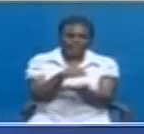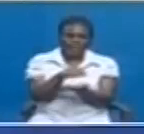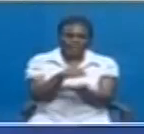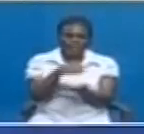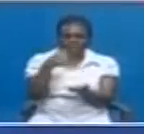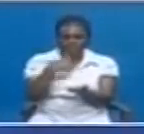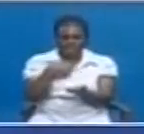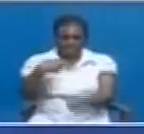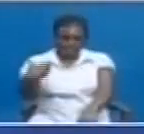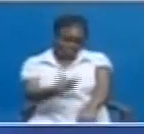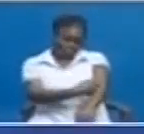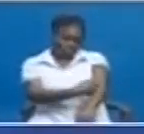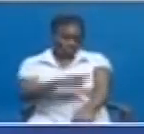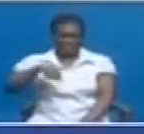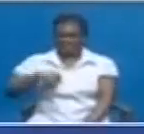Nikatunga.